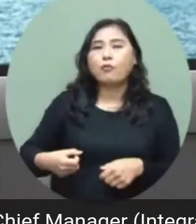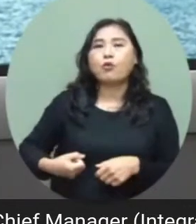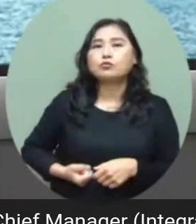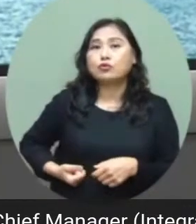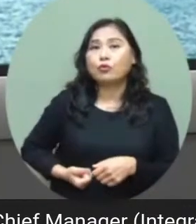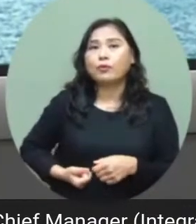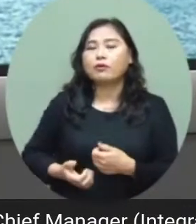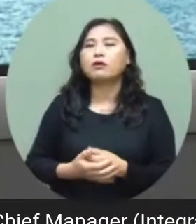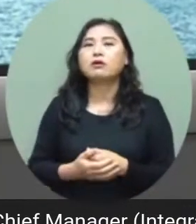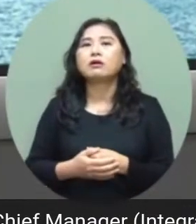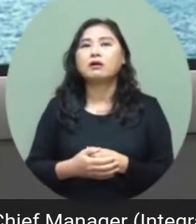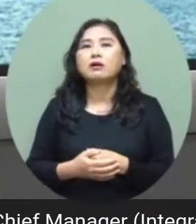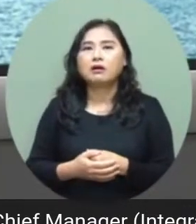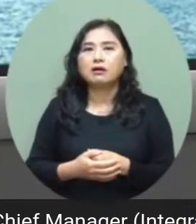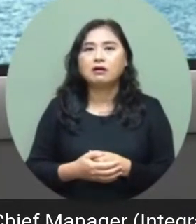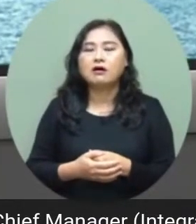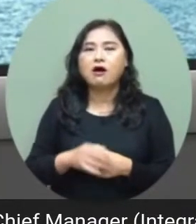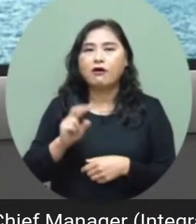underwent